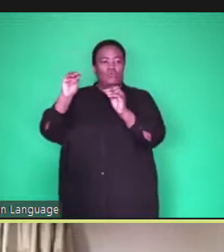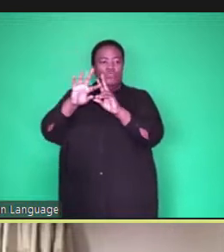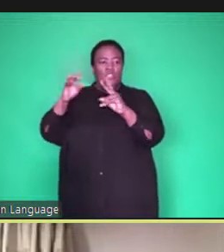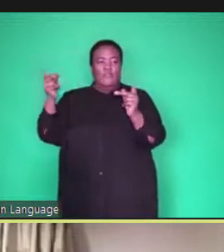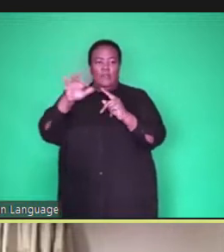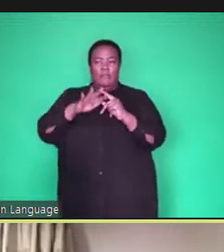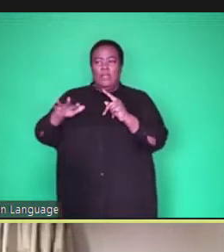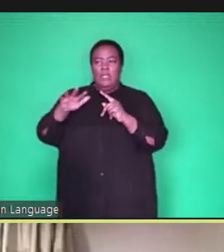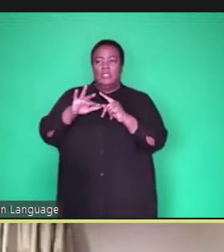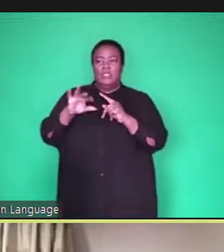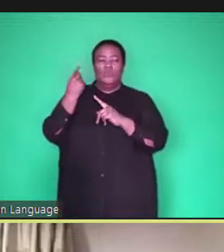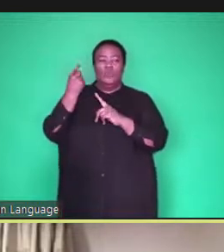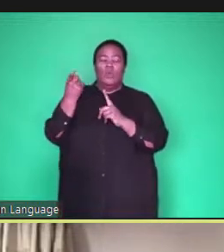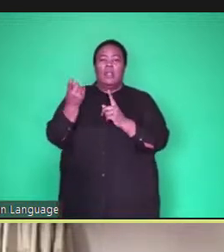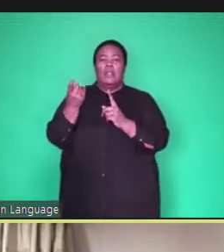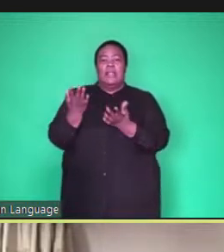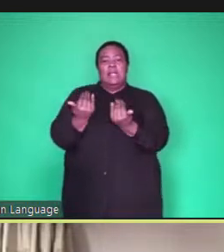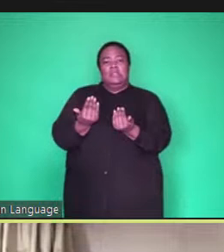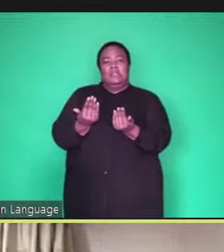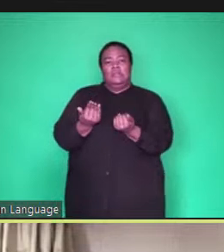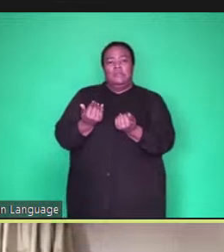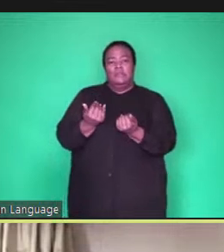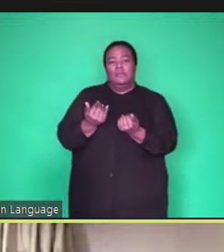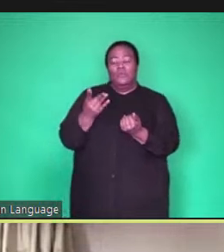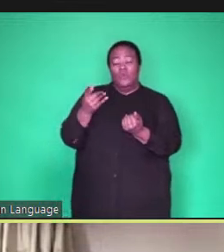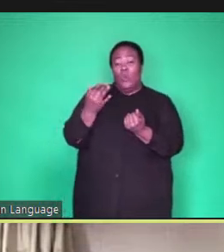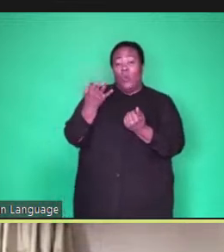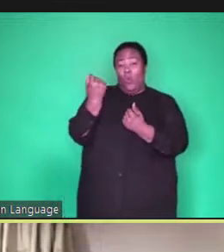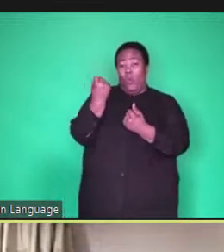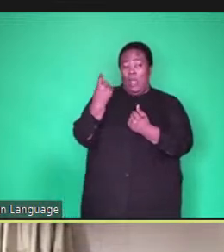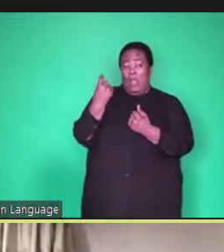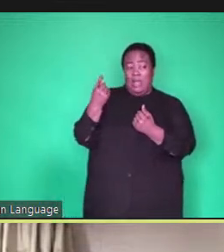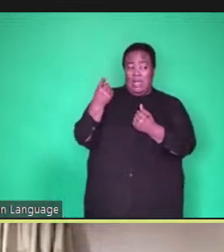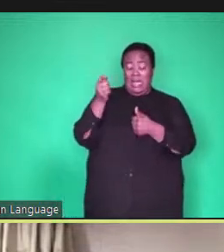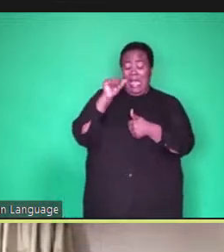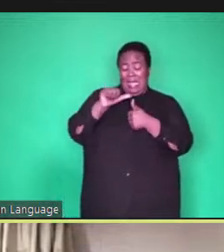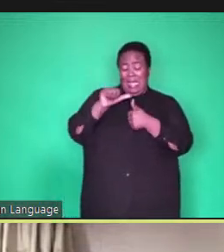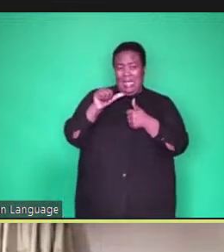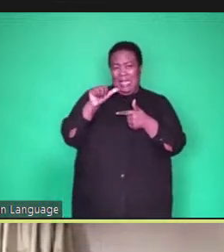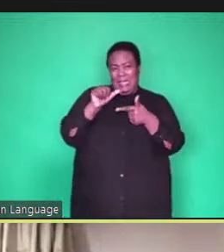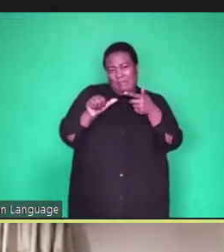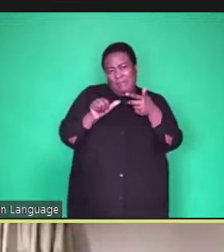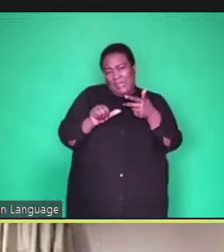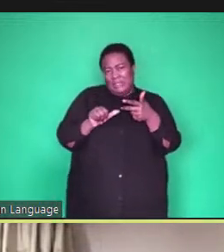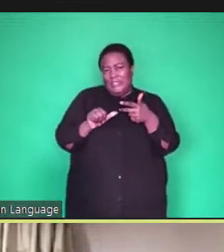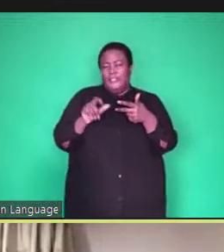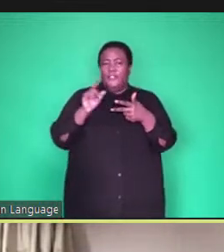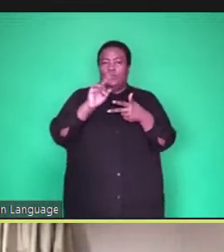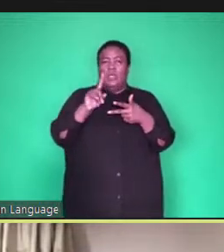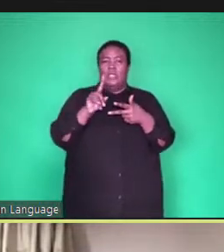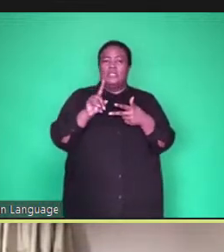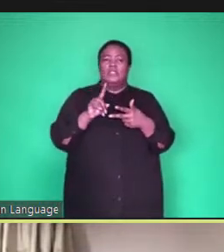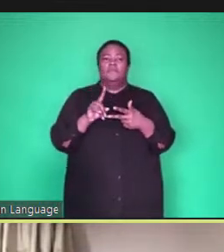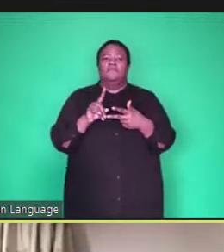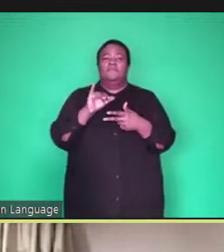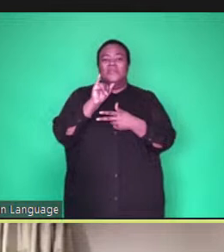And one aspect of climate migration that is way too often overlooked is immobility. So if you